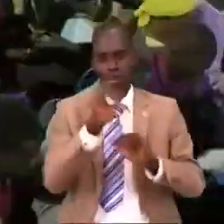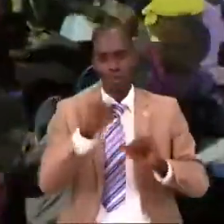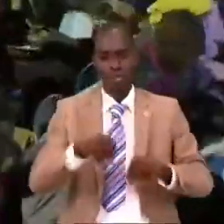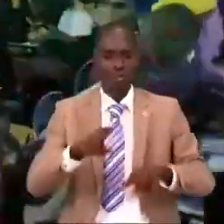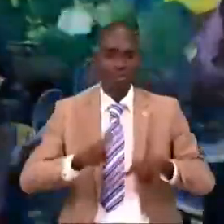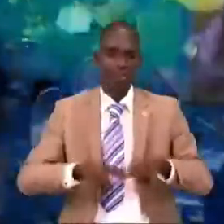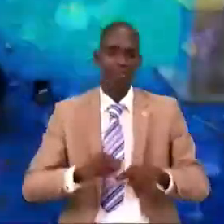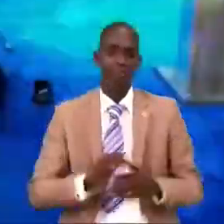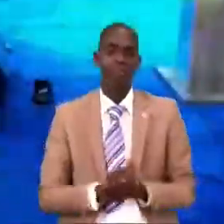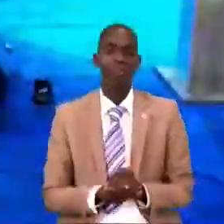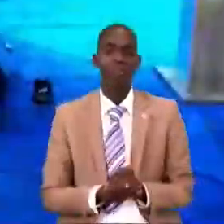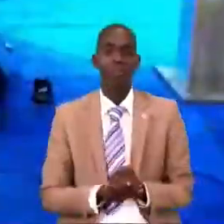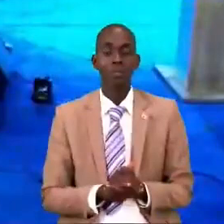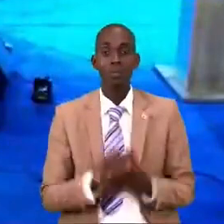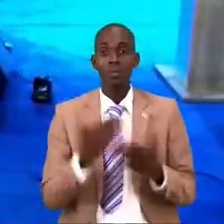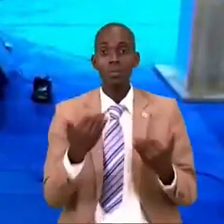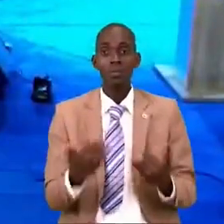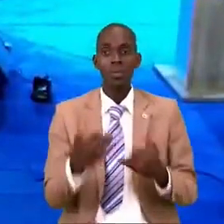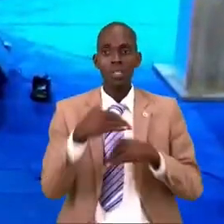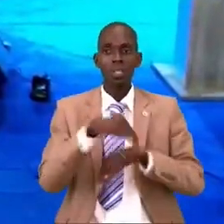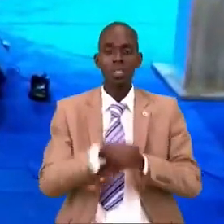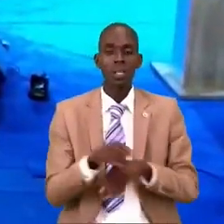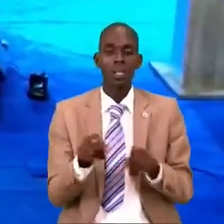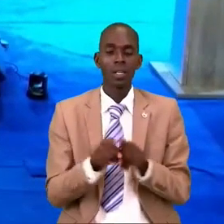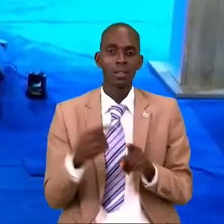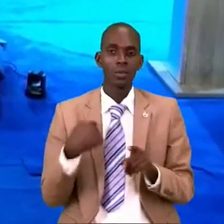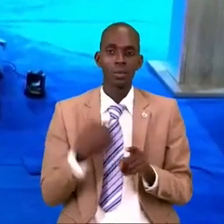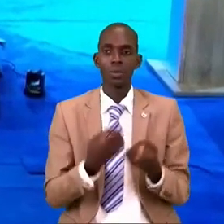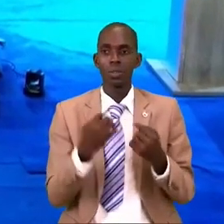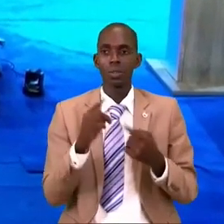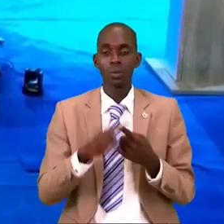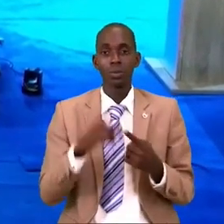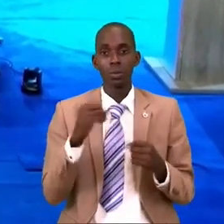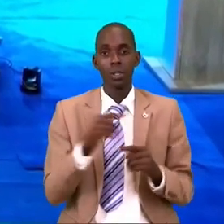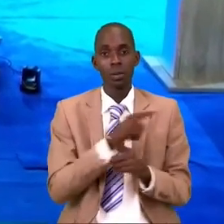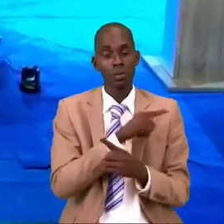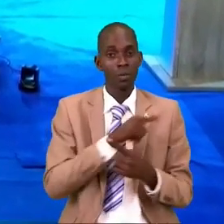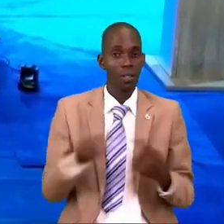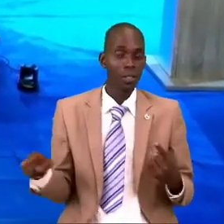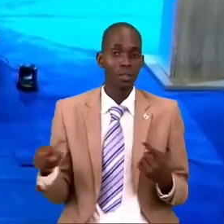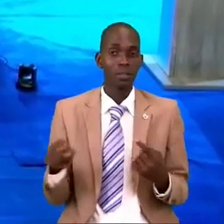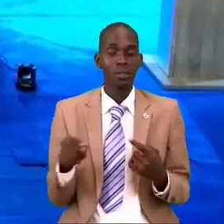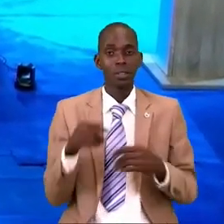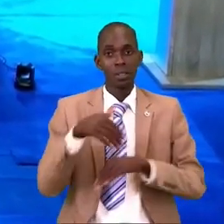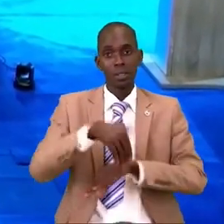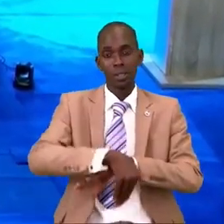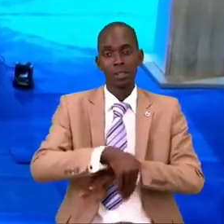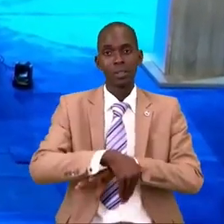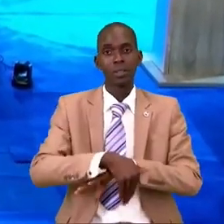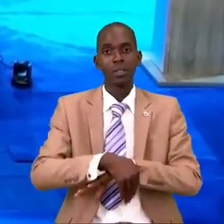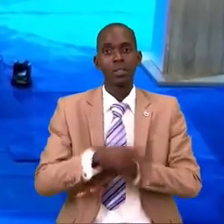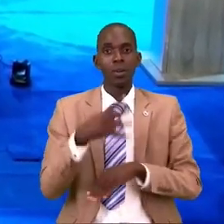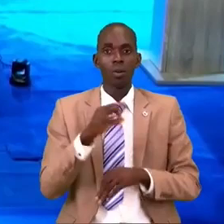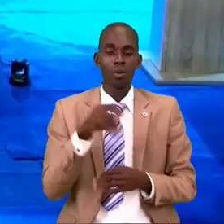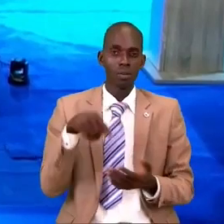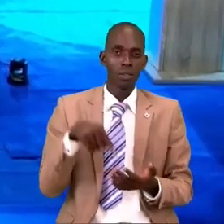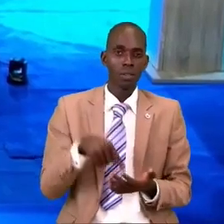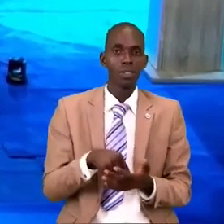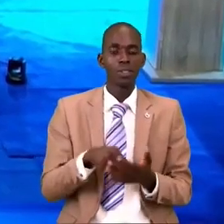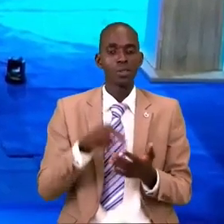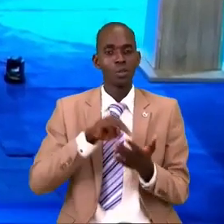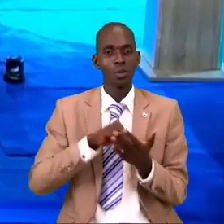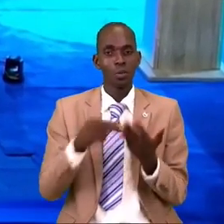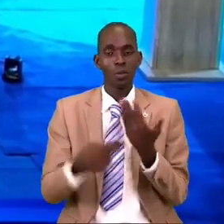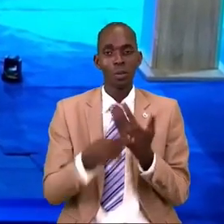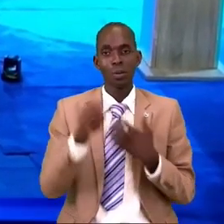for this November GCK, the Lord has done quite a lot of things. He